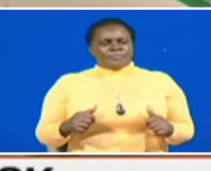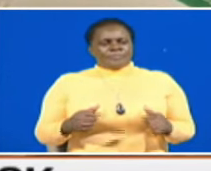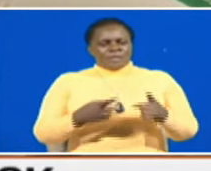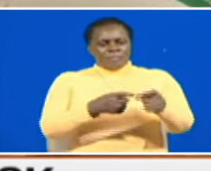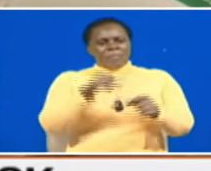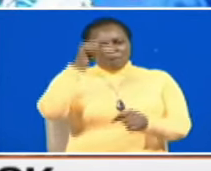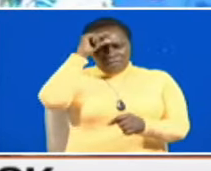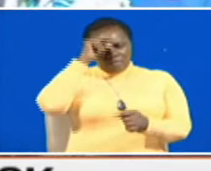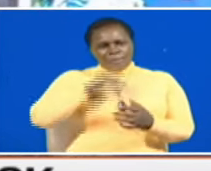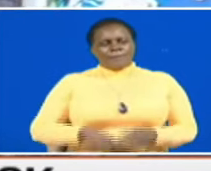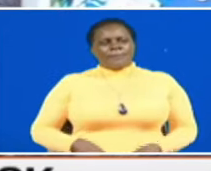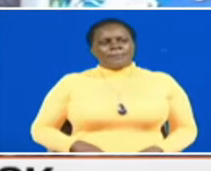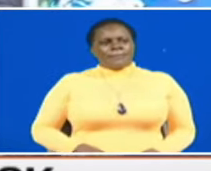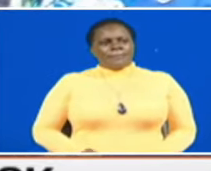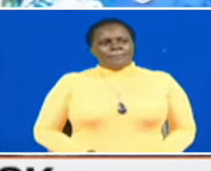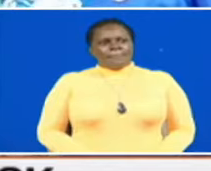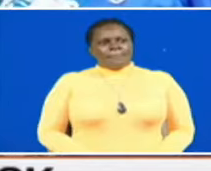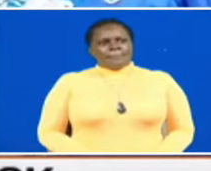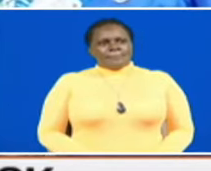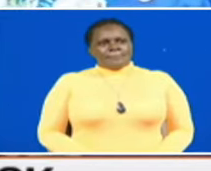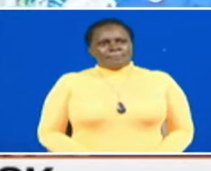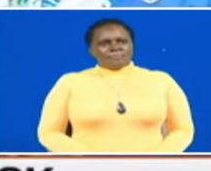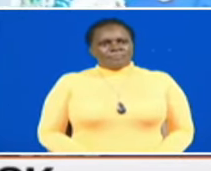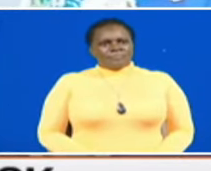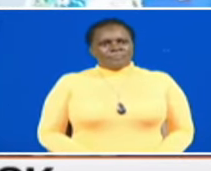government very hard.